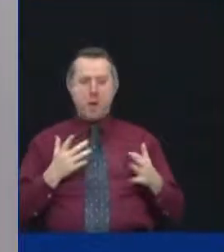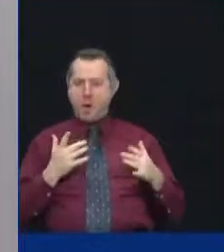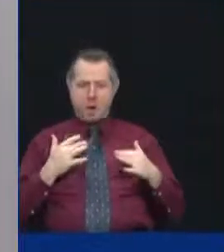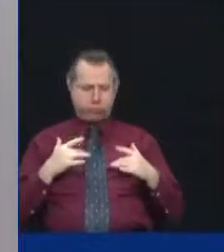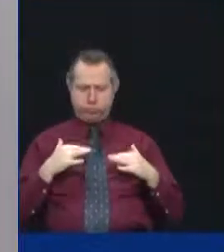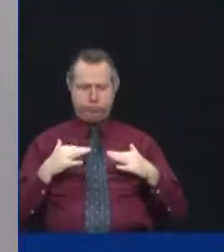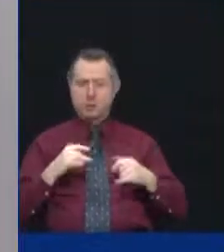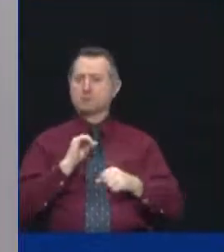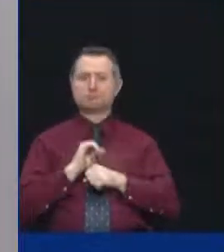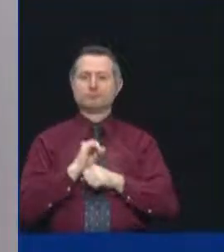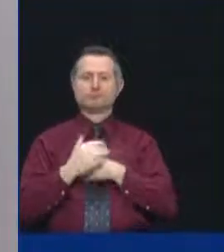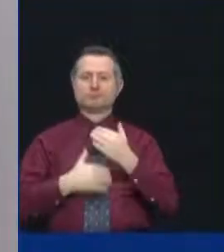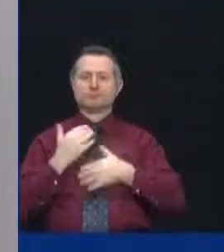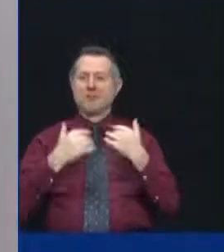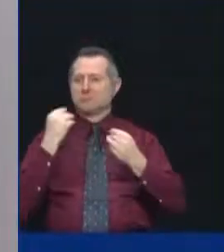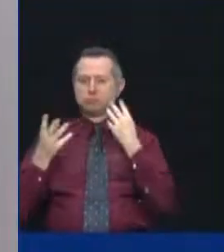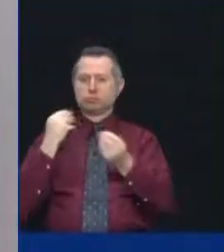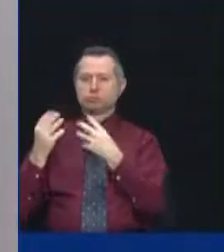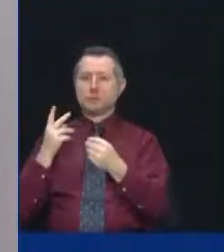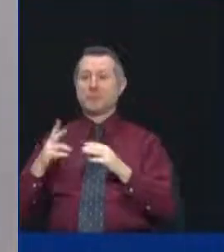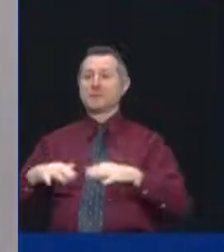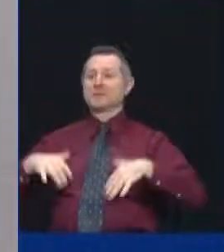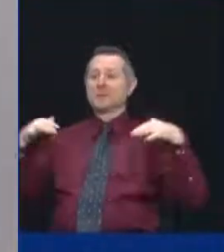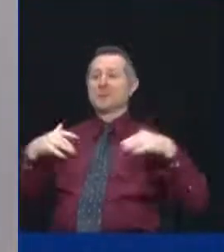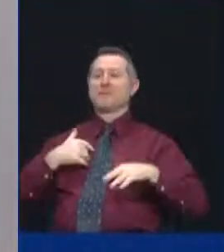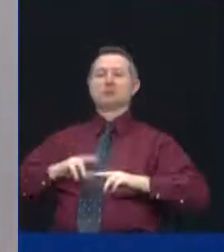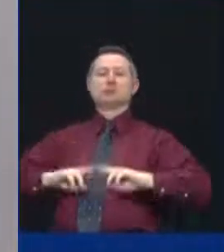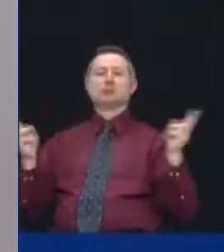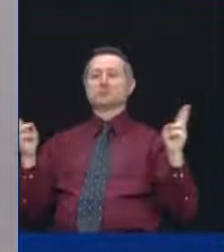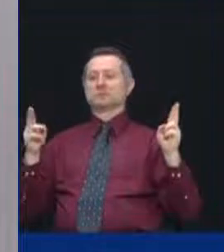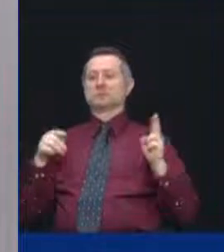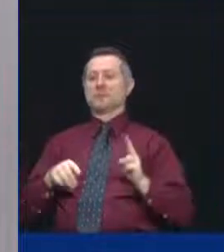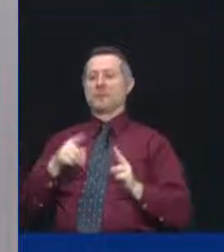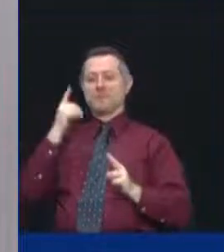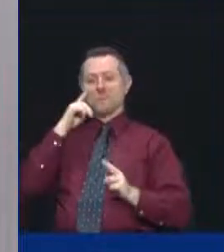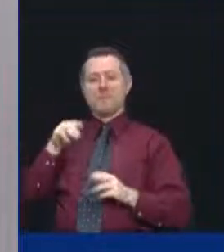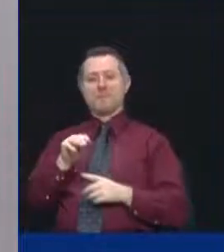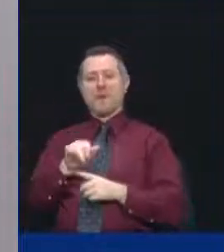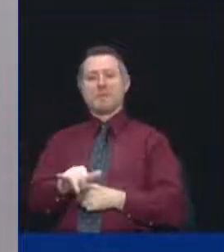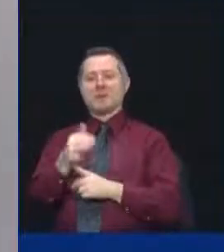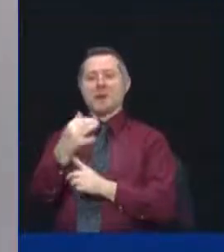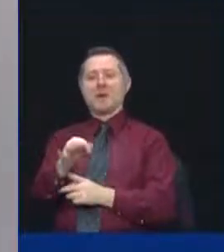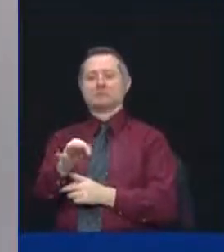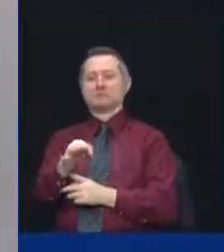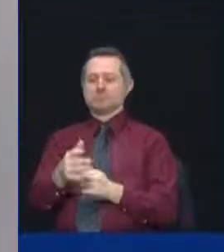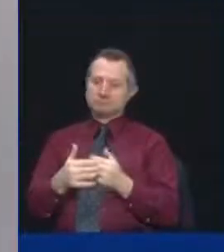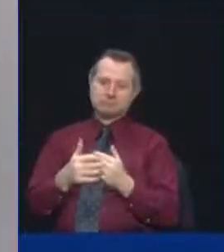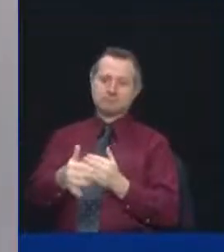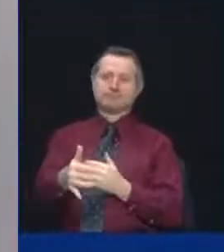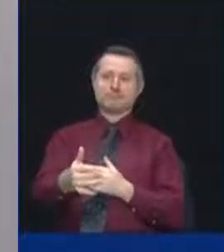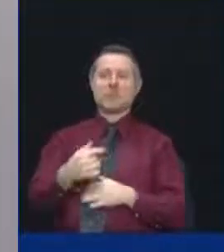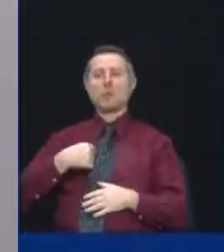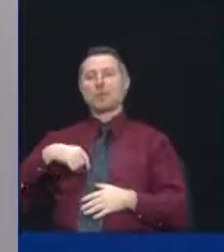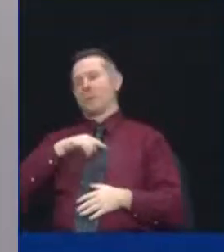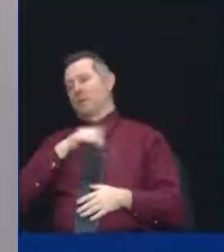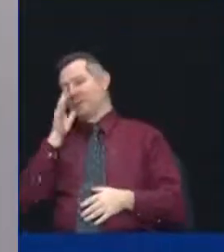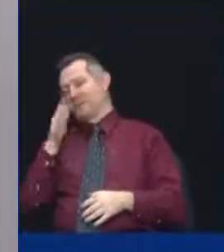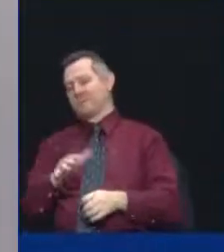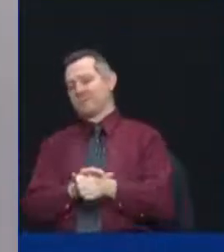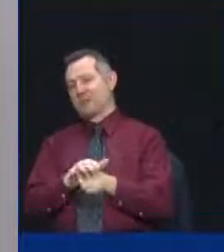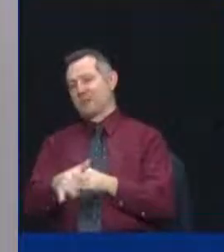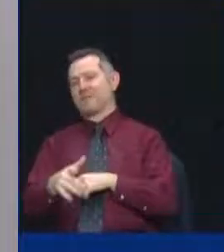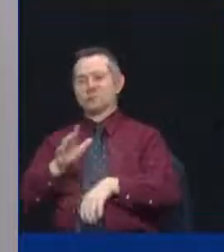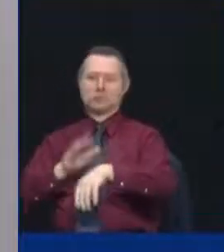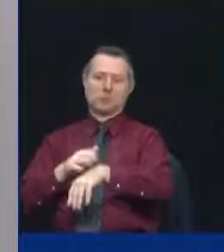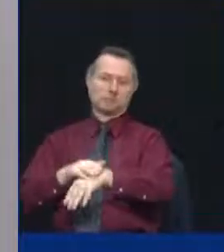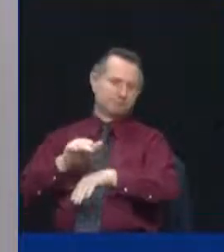it to make sure the stadium is ready by May 19th, and there'll be ample notice. Doug and our